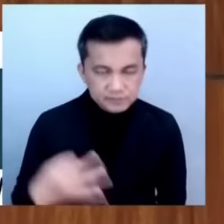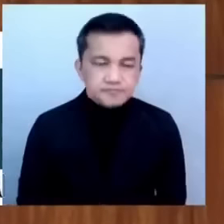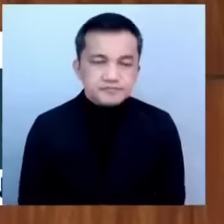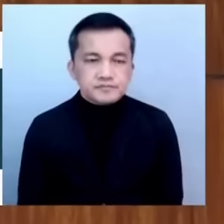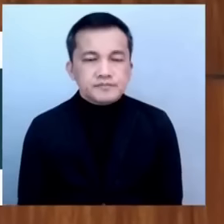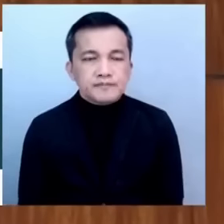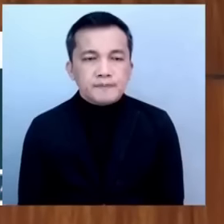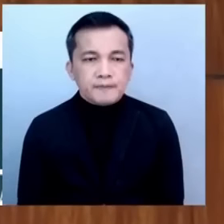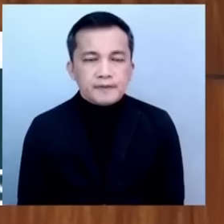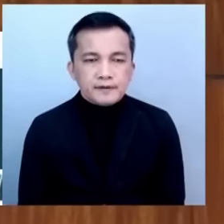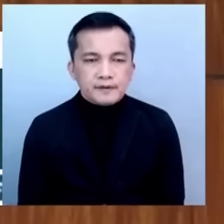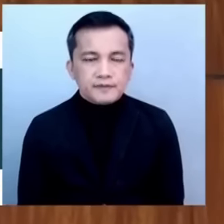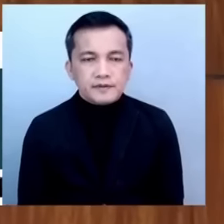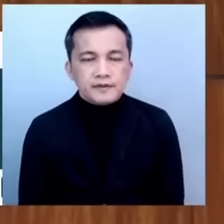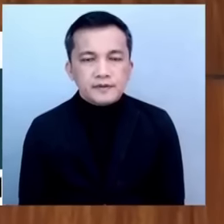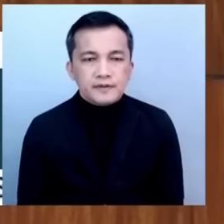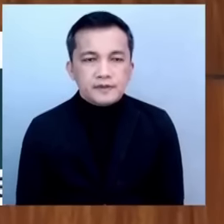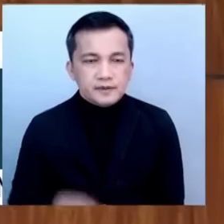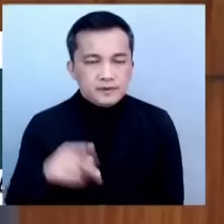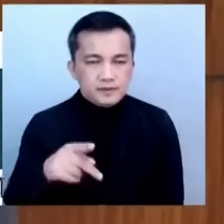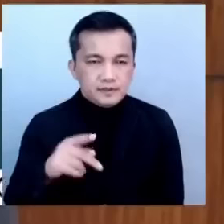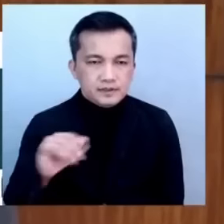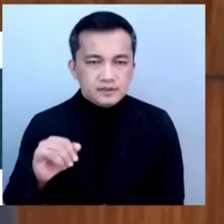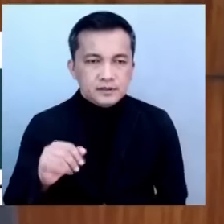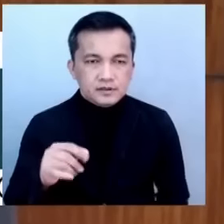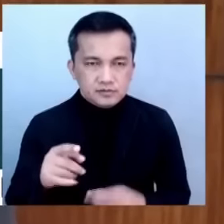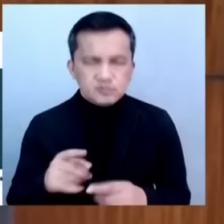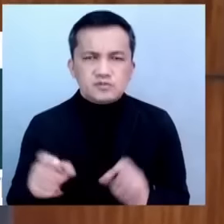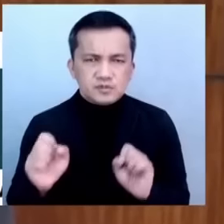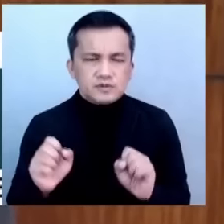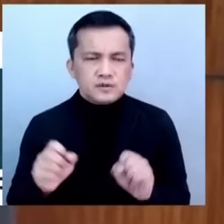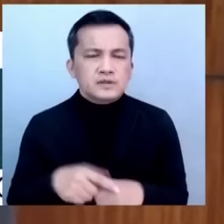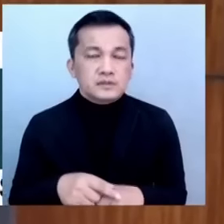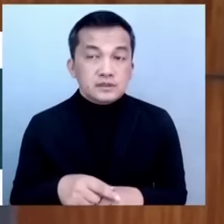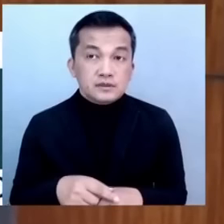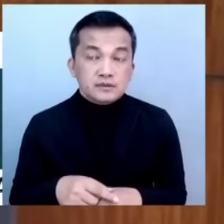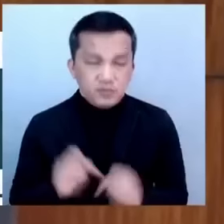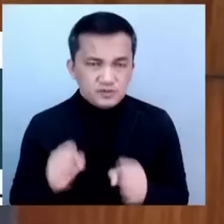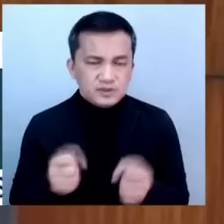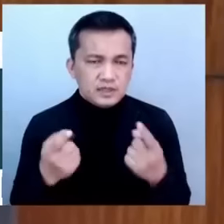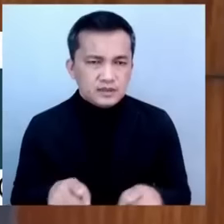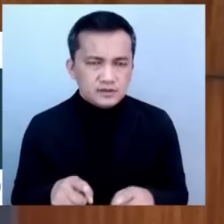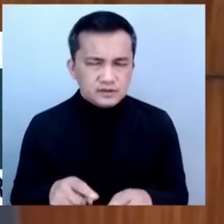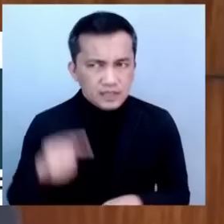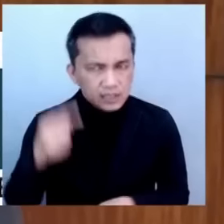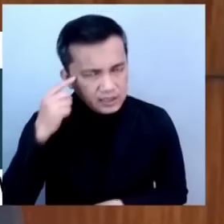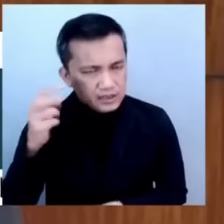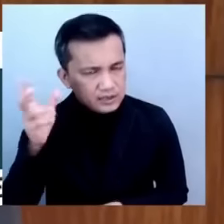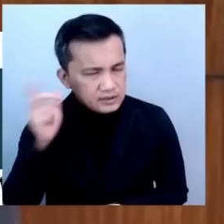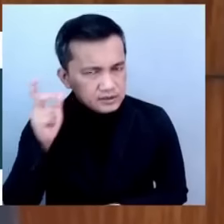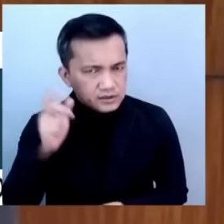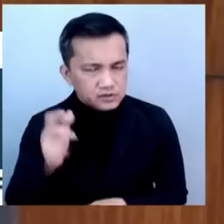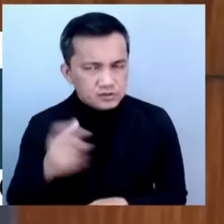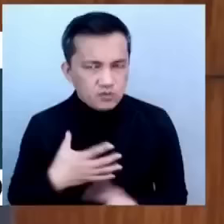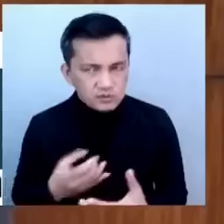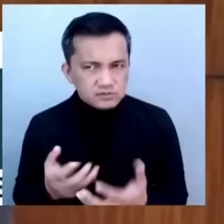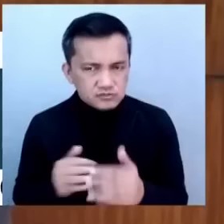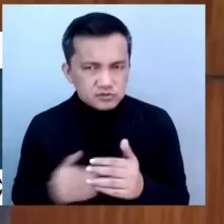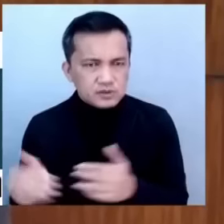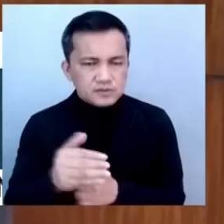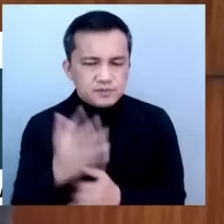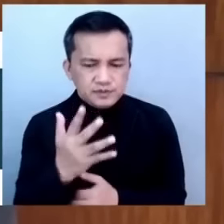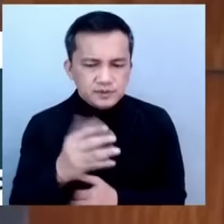The PI is already inevitable. I heard that Marco Wangco is trying to beat 50%.